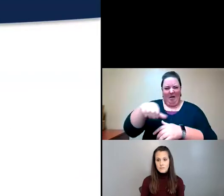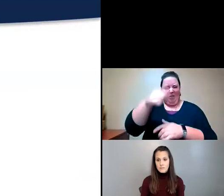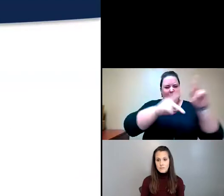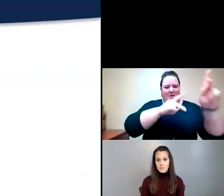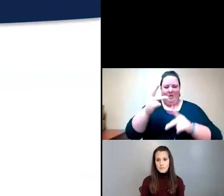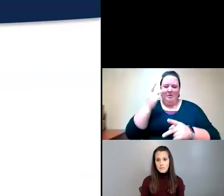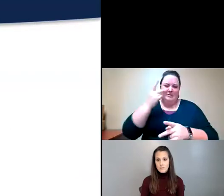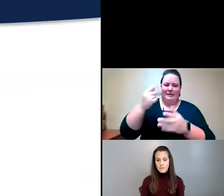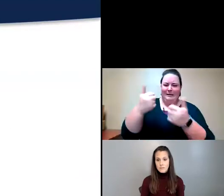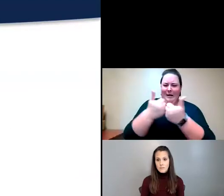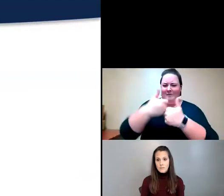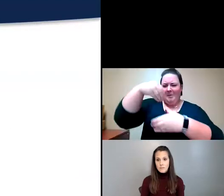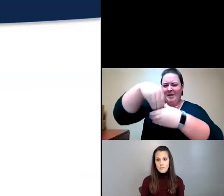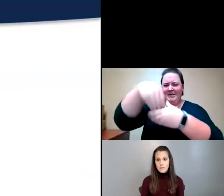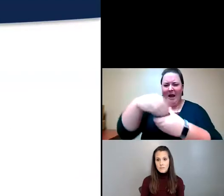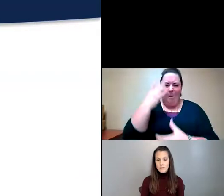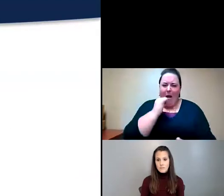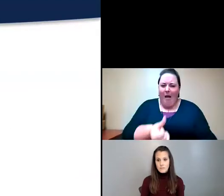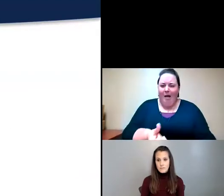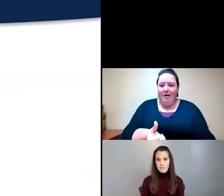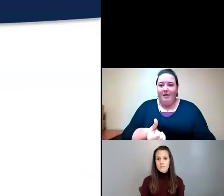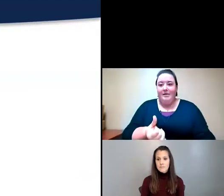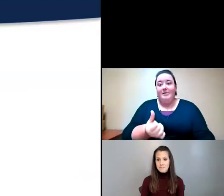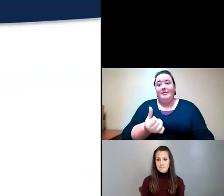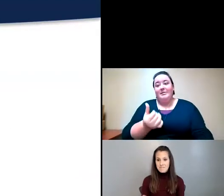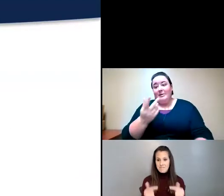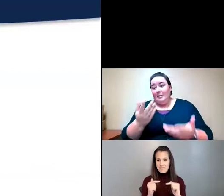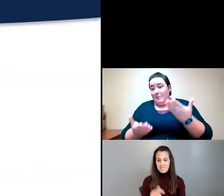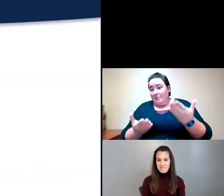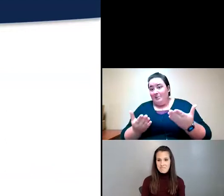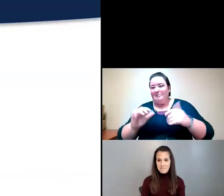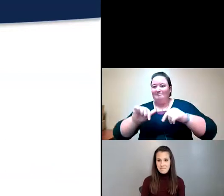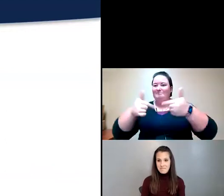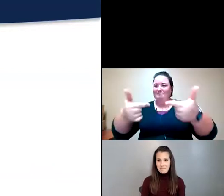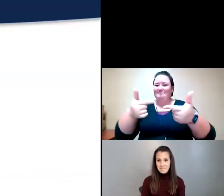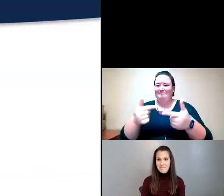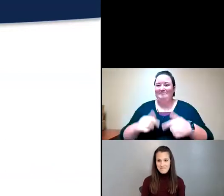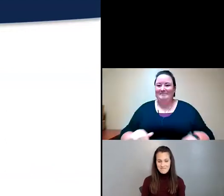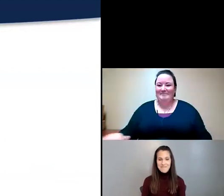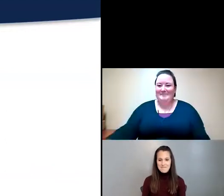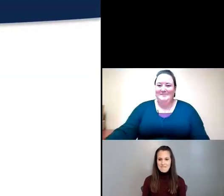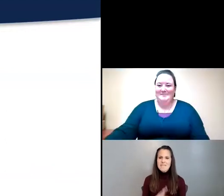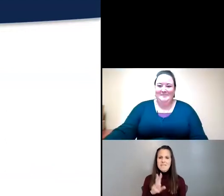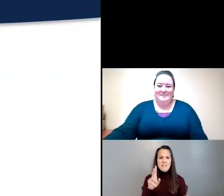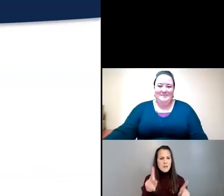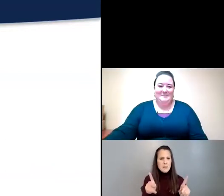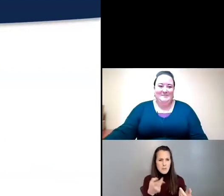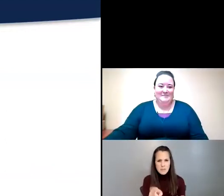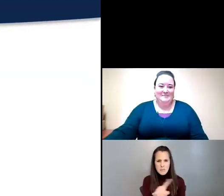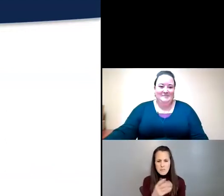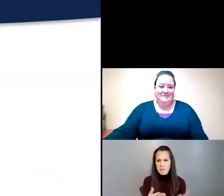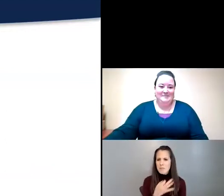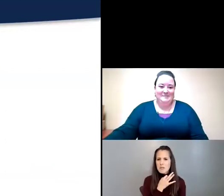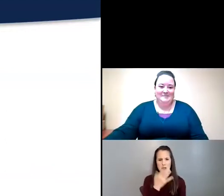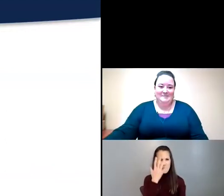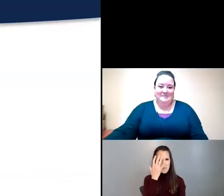the inside? Now, people are probably wondering, why are you opening up your presentation with this conversation? And it's